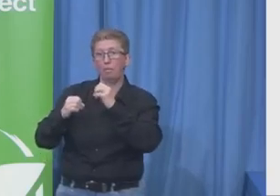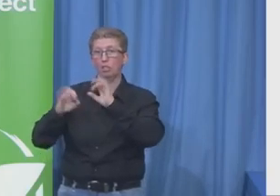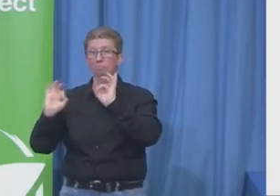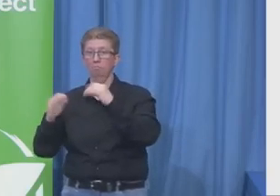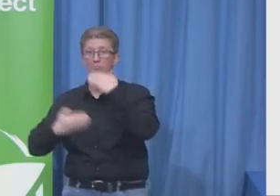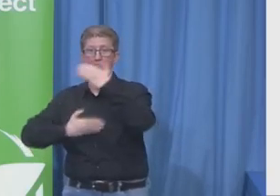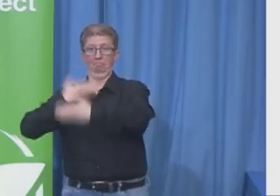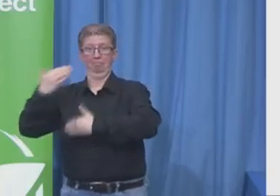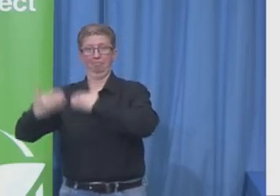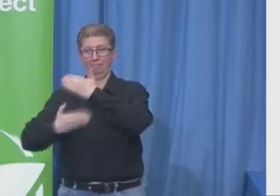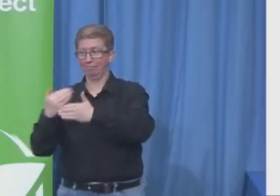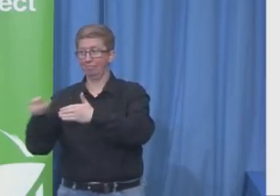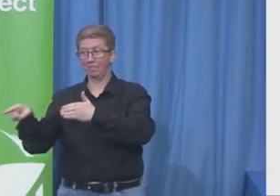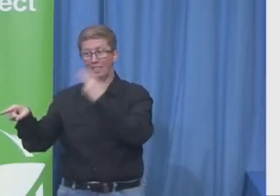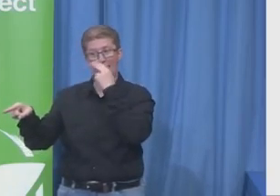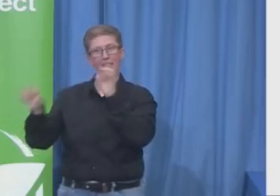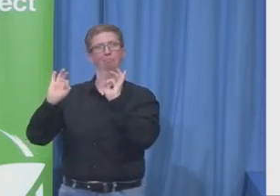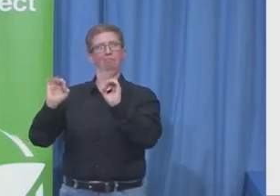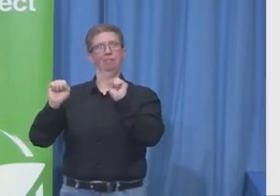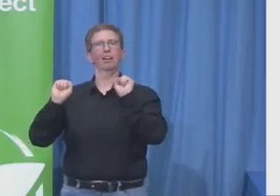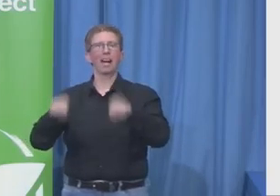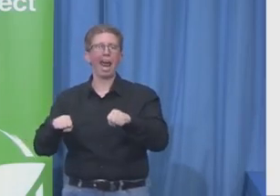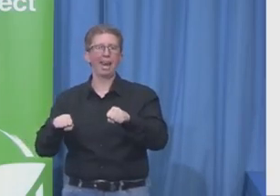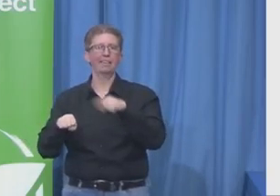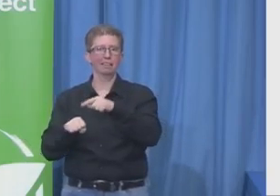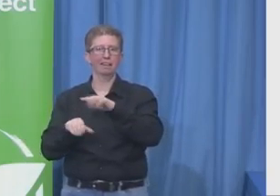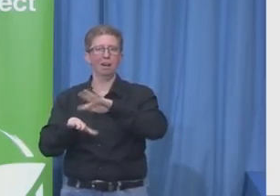and okay. I'm happy to talk a bit later. Thank you. Leah, please.